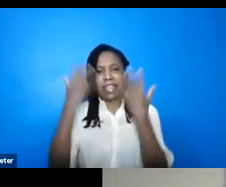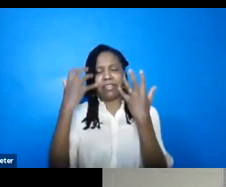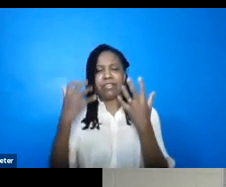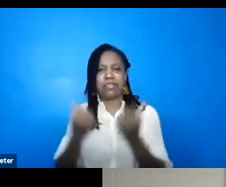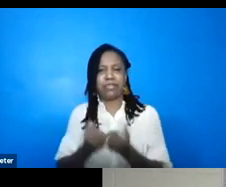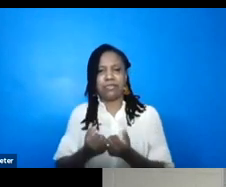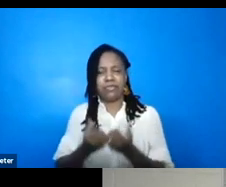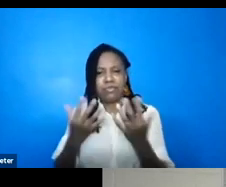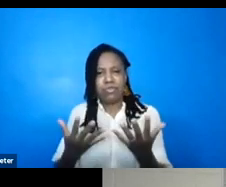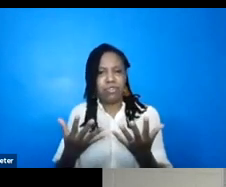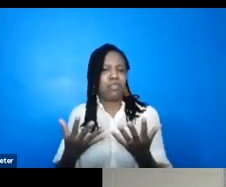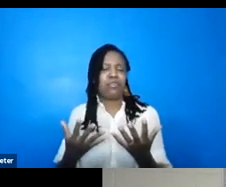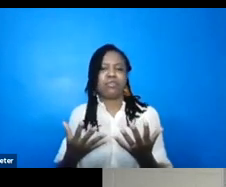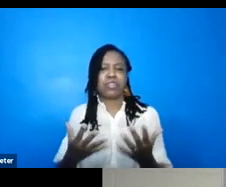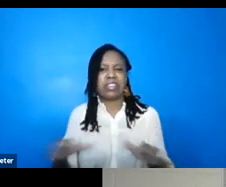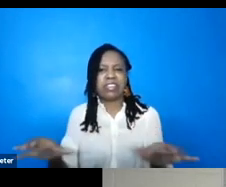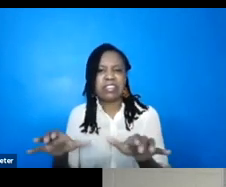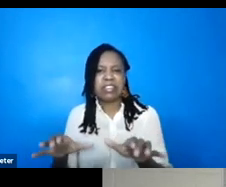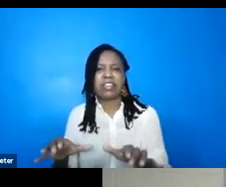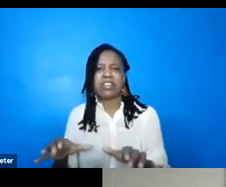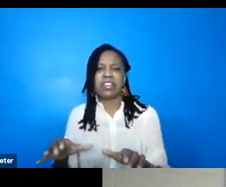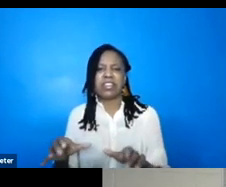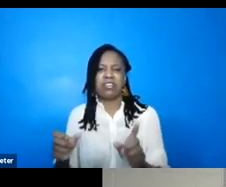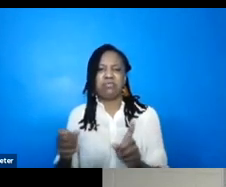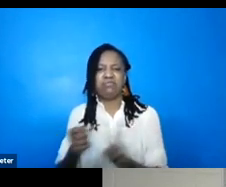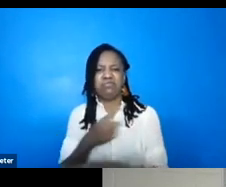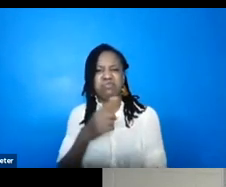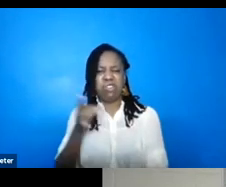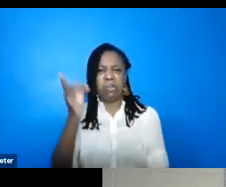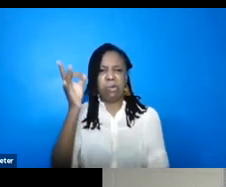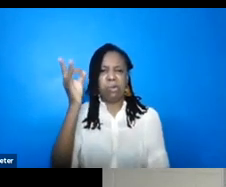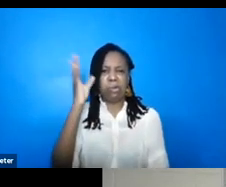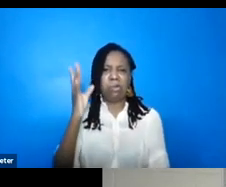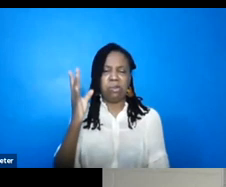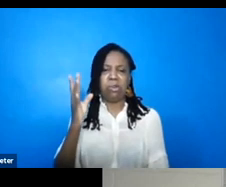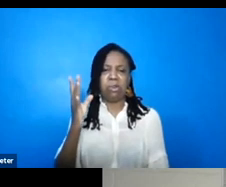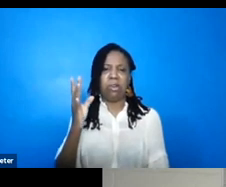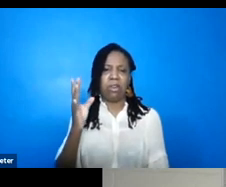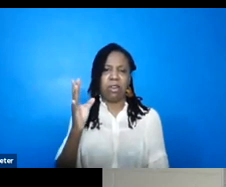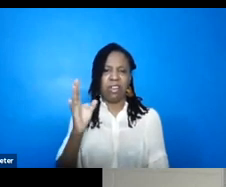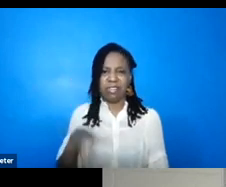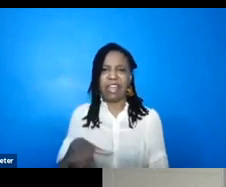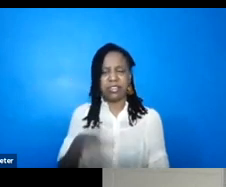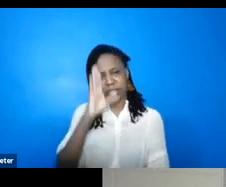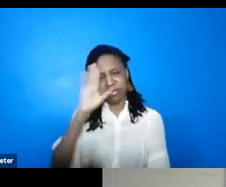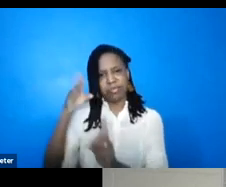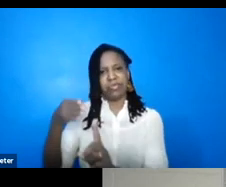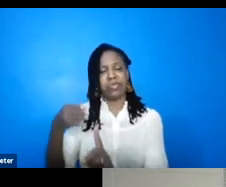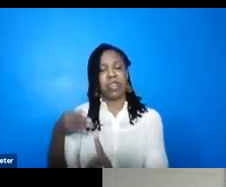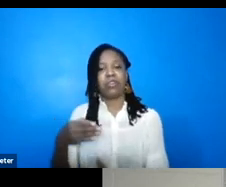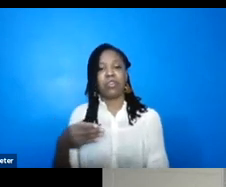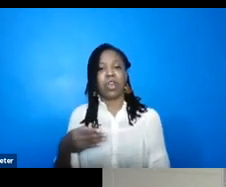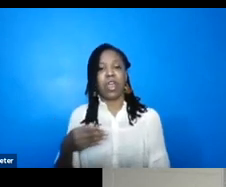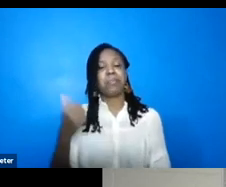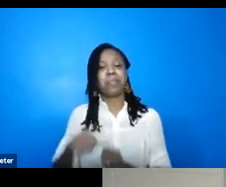I had just a few months ago with a young man that I was working with a couple years ago in prison about who was sexually molested. And